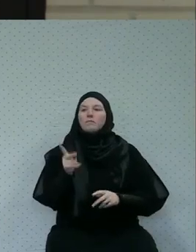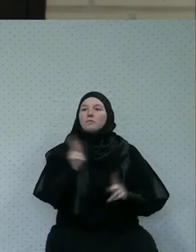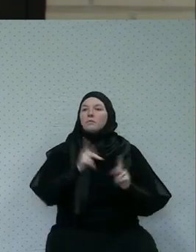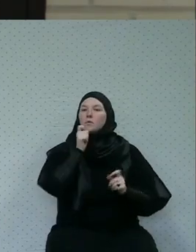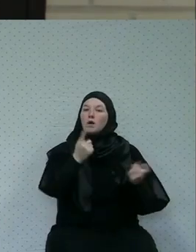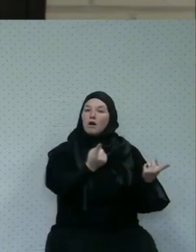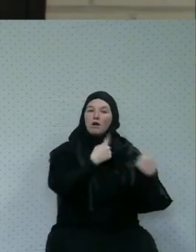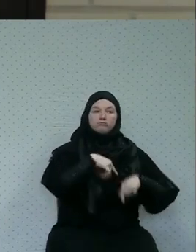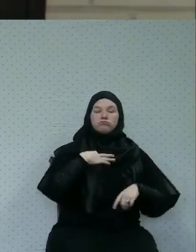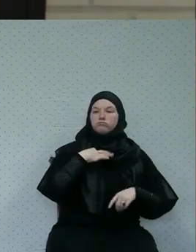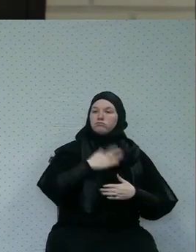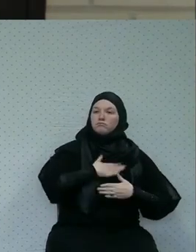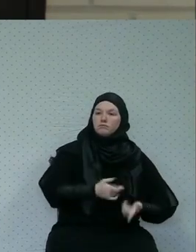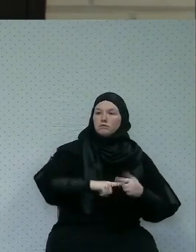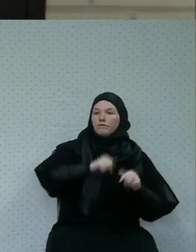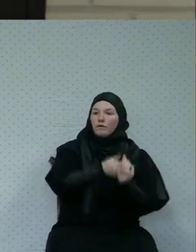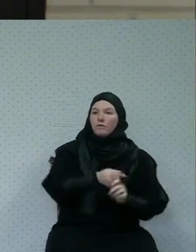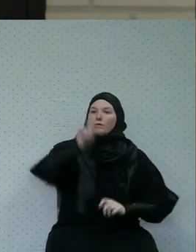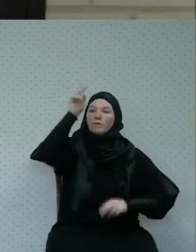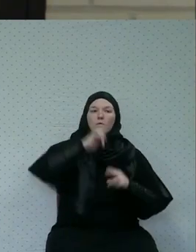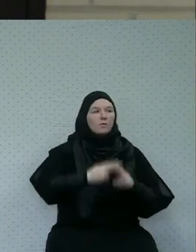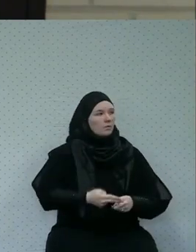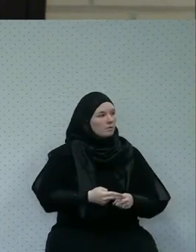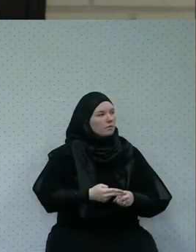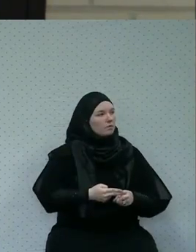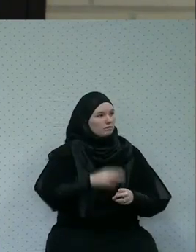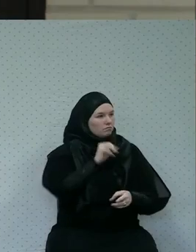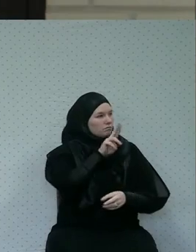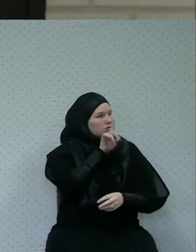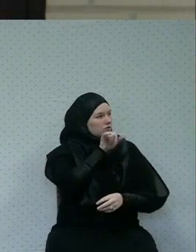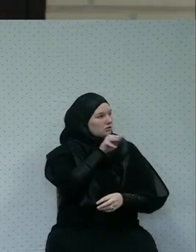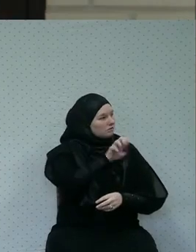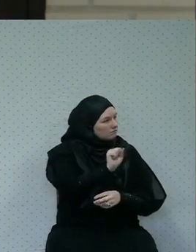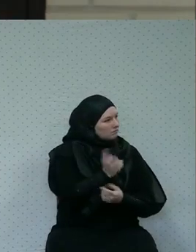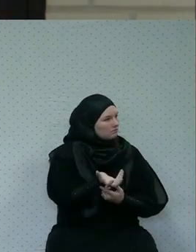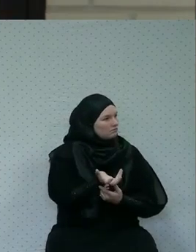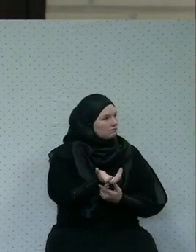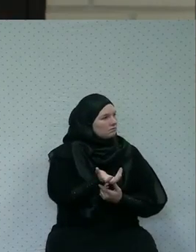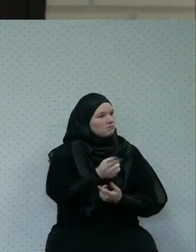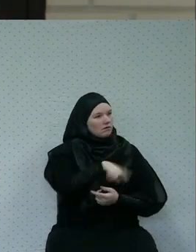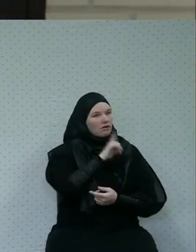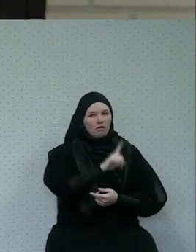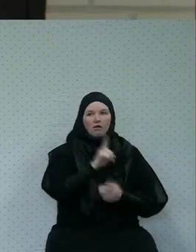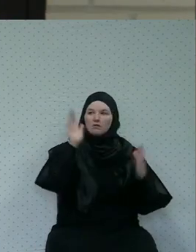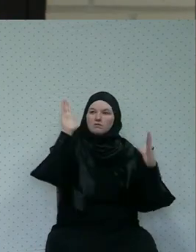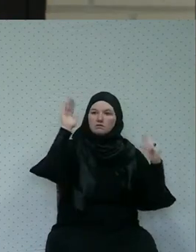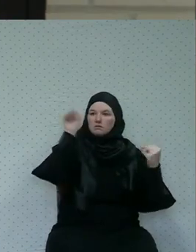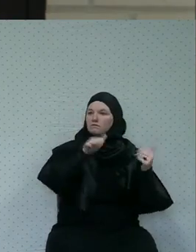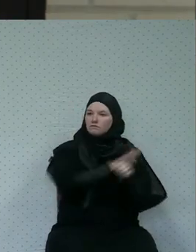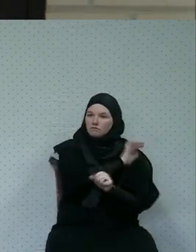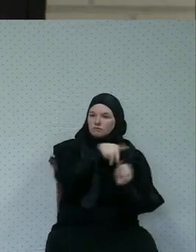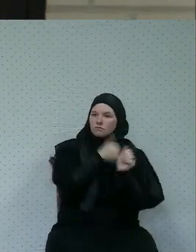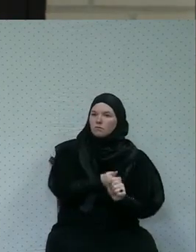come voluntarily to Allah, they are called Muslims. They are expected to